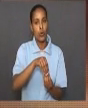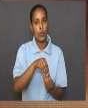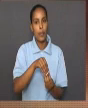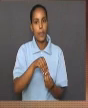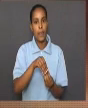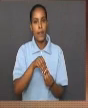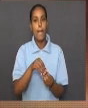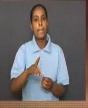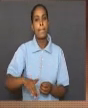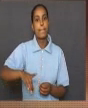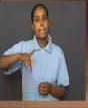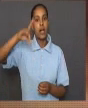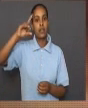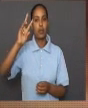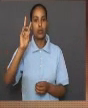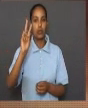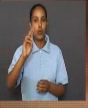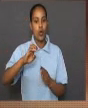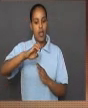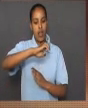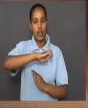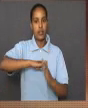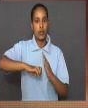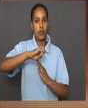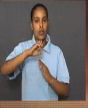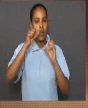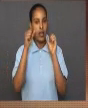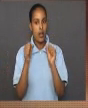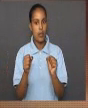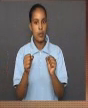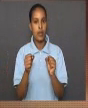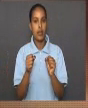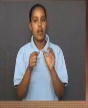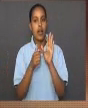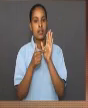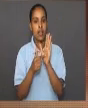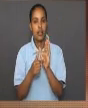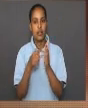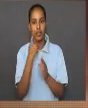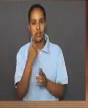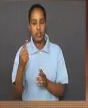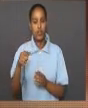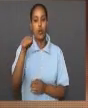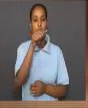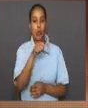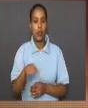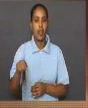a maximum of 2 electrons can be assigned to each orbital.